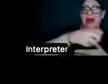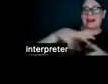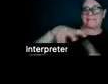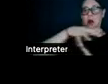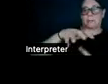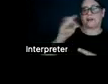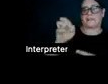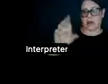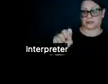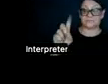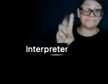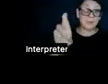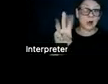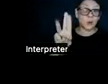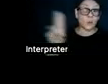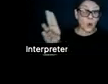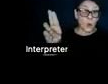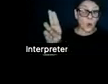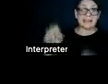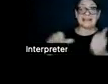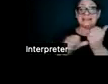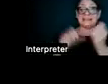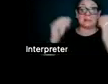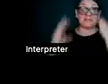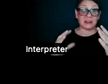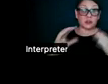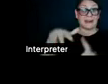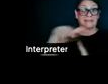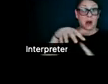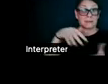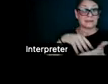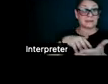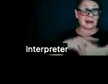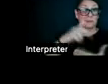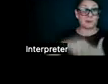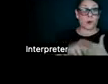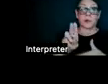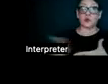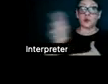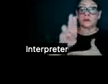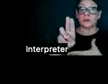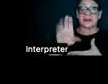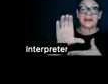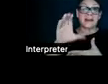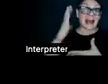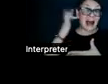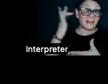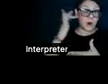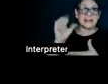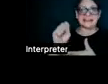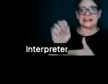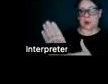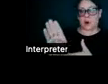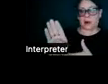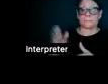Dr. Wu is an assistant professor in the environmental studies program at the University of California, Santa Barbara. Before joining